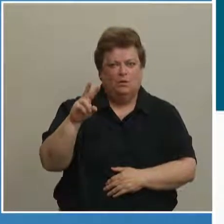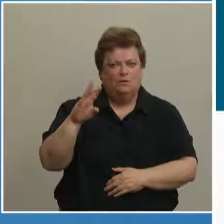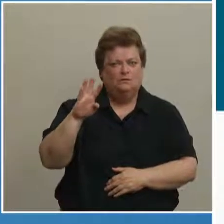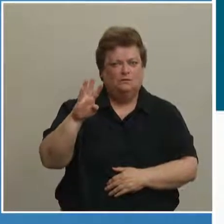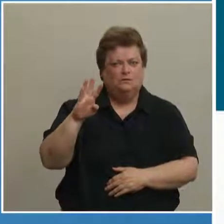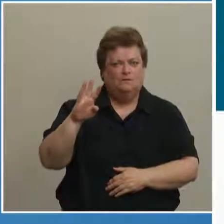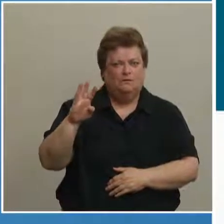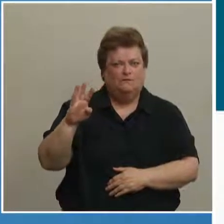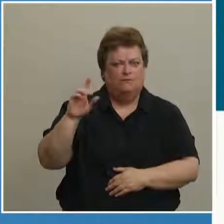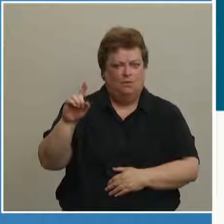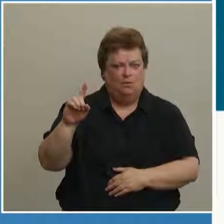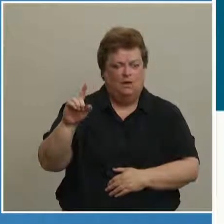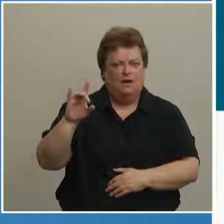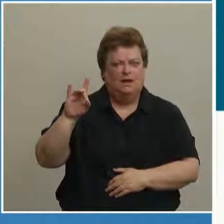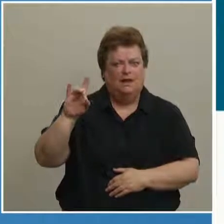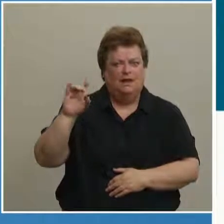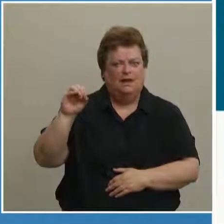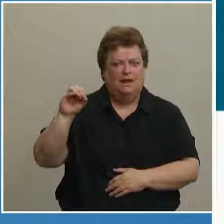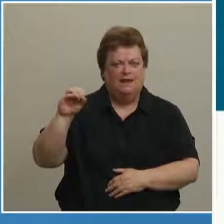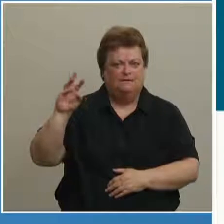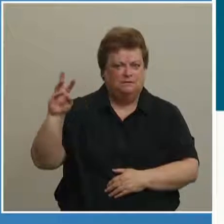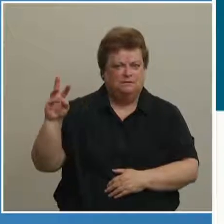at